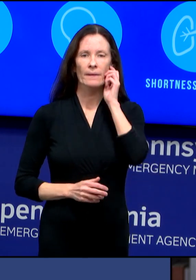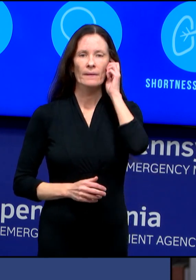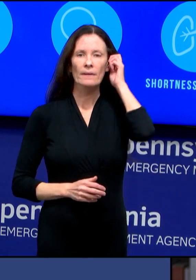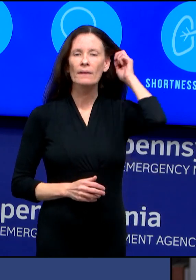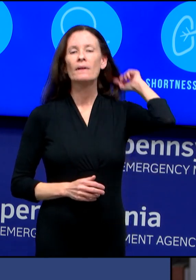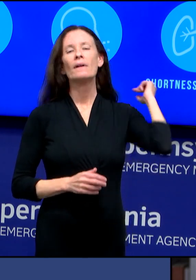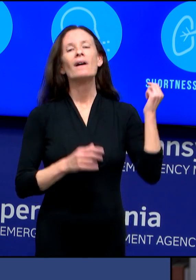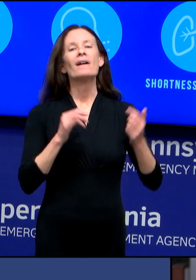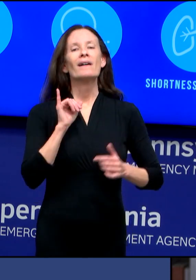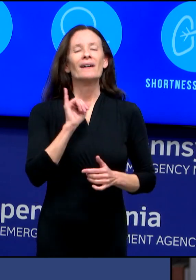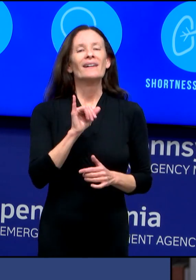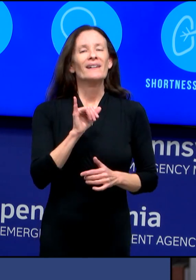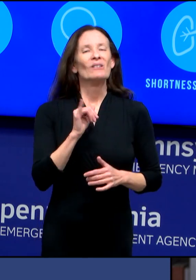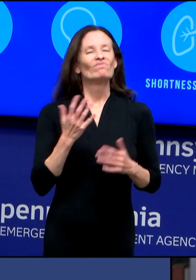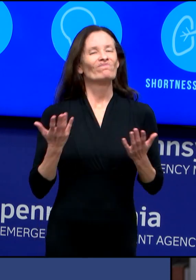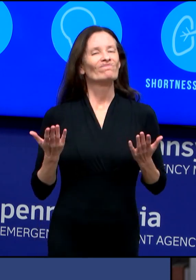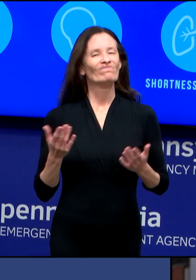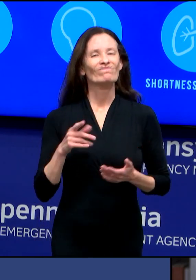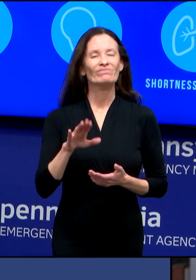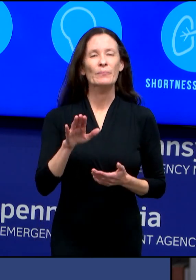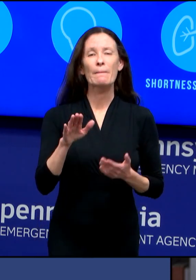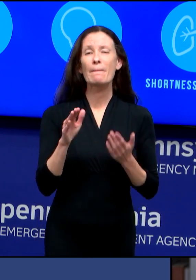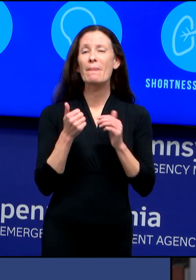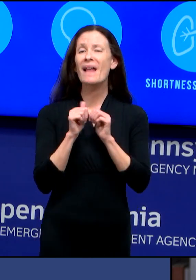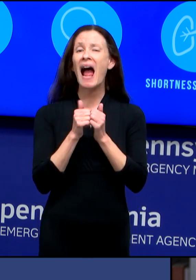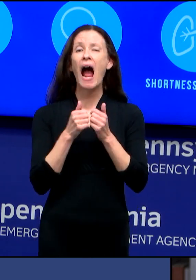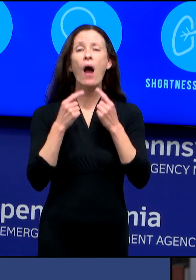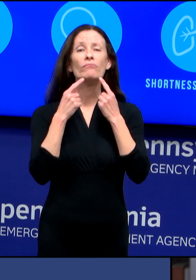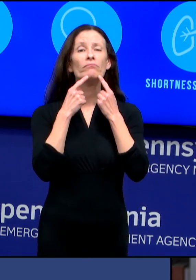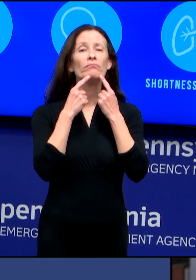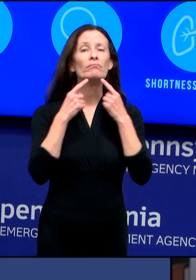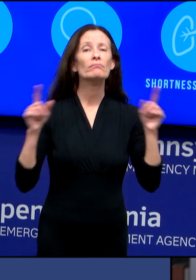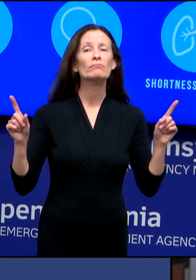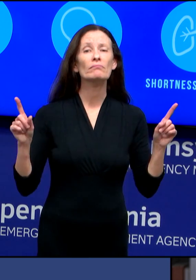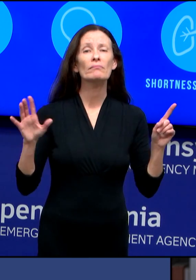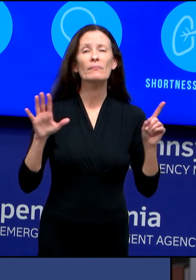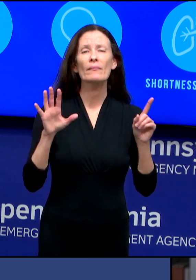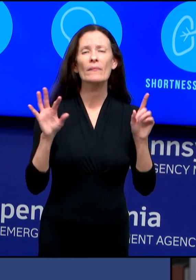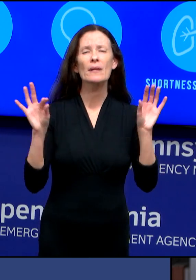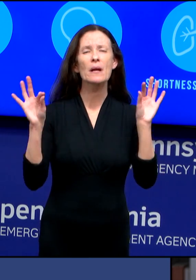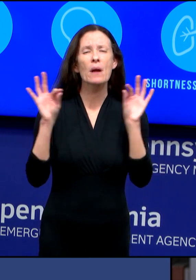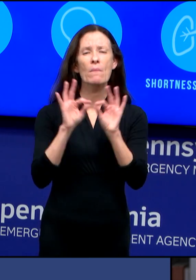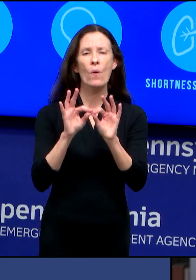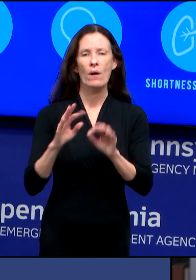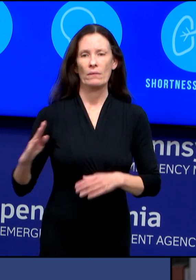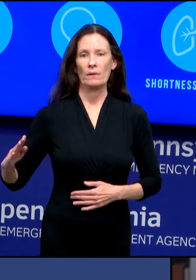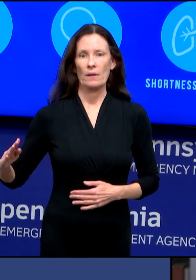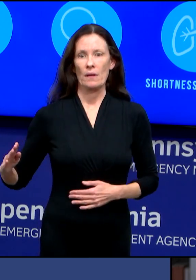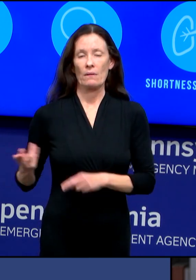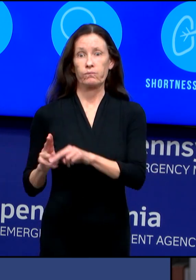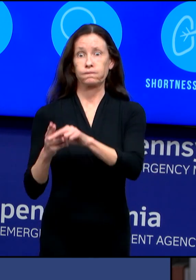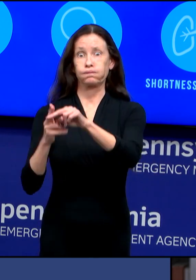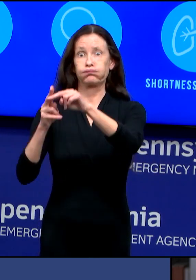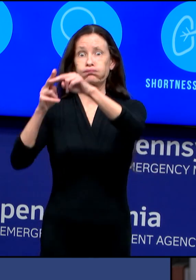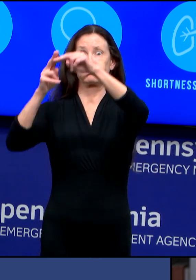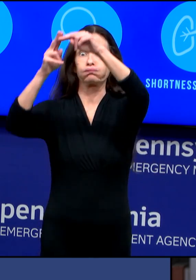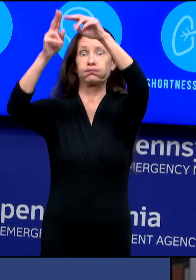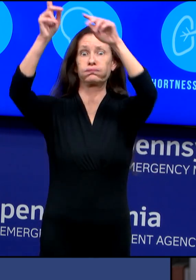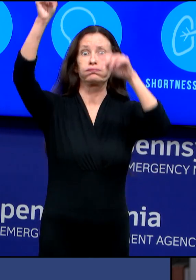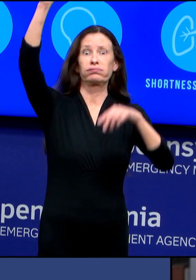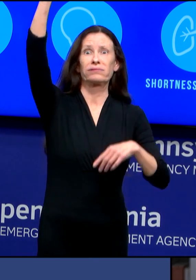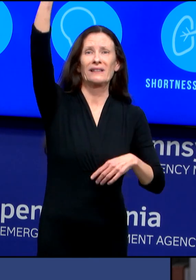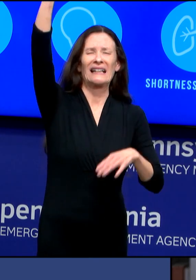when we bend the curve of this, and it stops doing what it's been doing over the last couple of weeks, and that is going up at an exponential